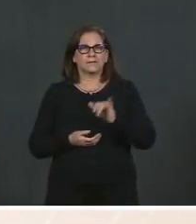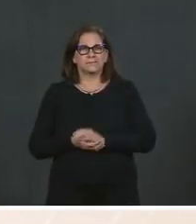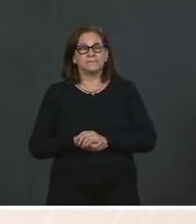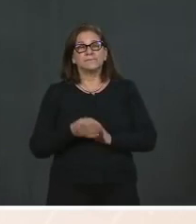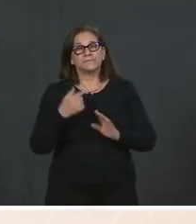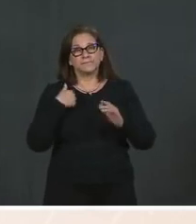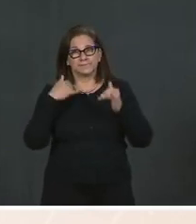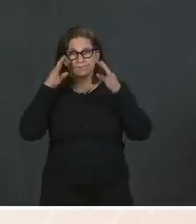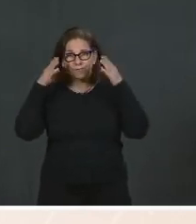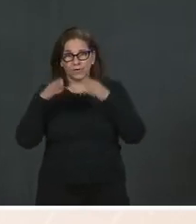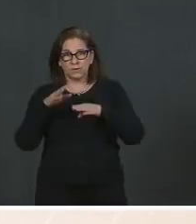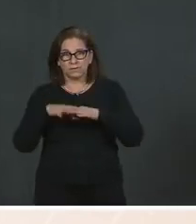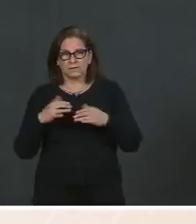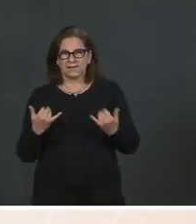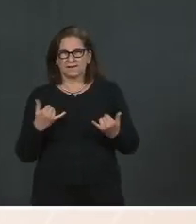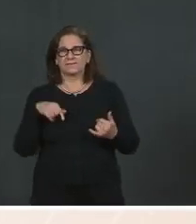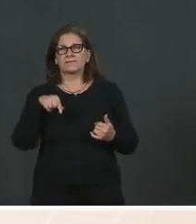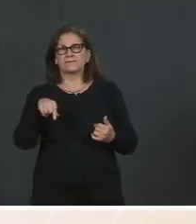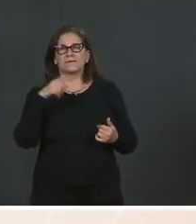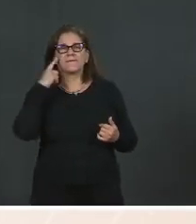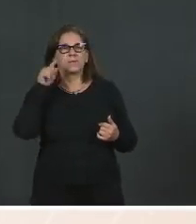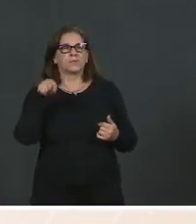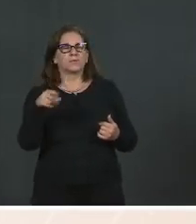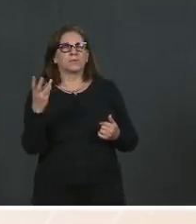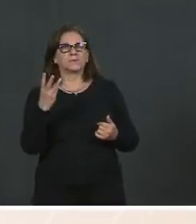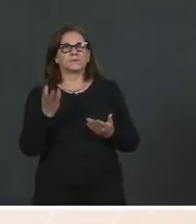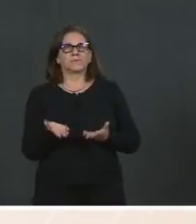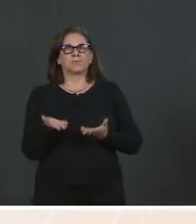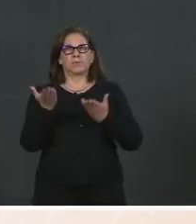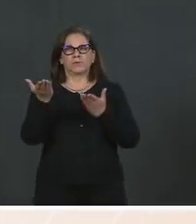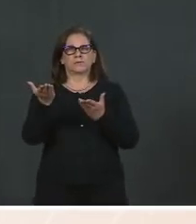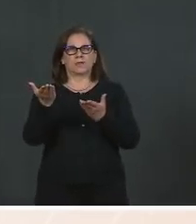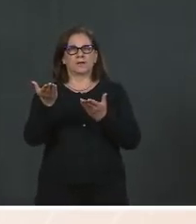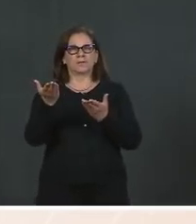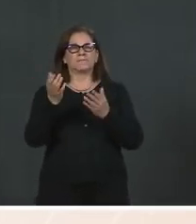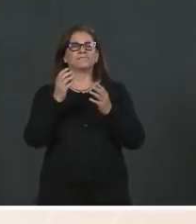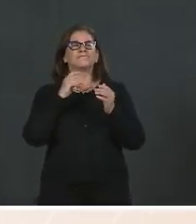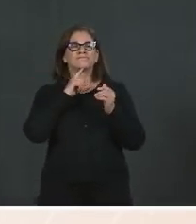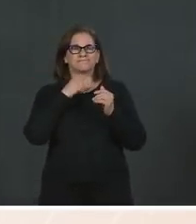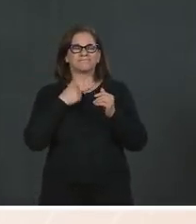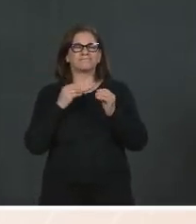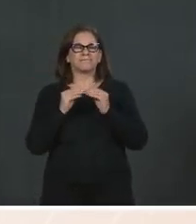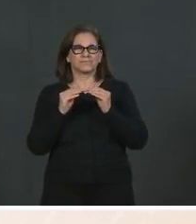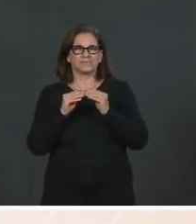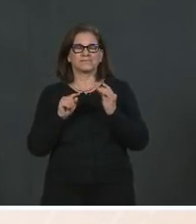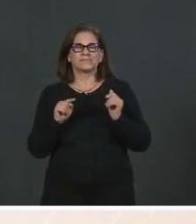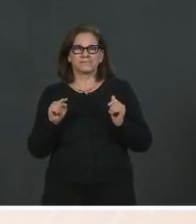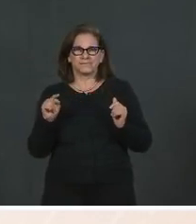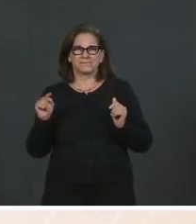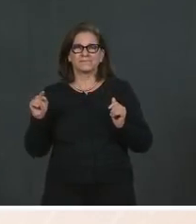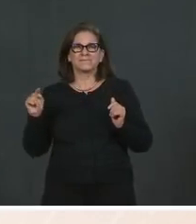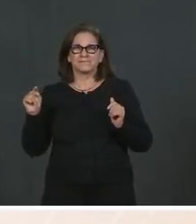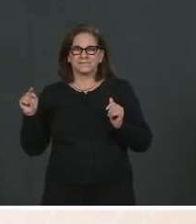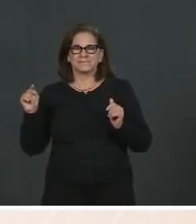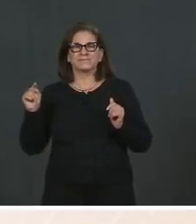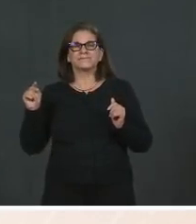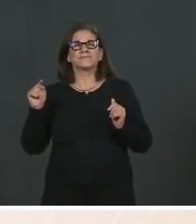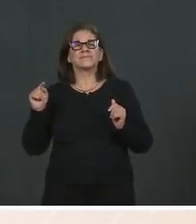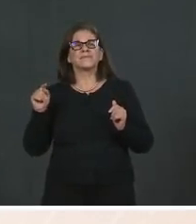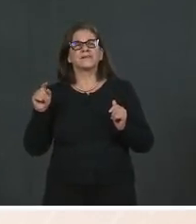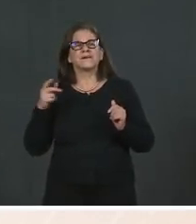right now, I should say, on the Wednesday proposal. Obviously, there's still more that's being worked through, but I can for the proposal later in the month, like I should say next